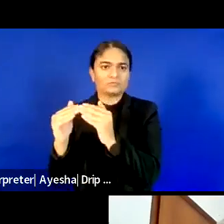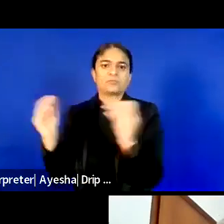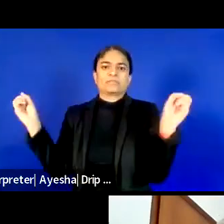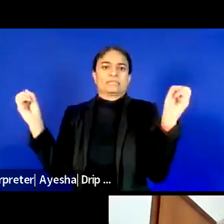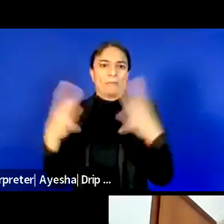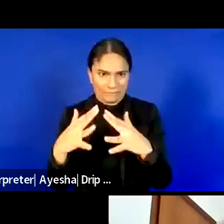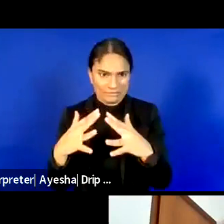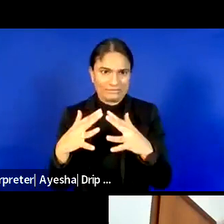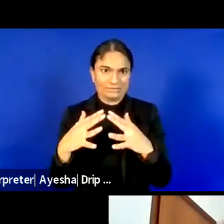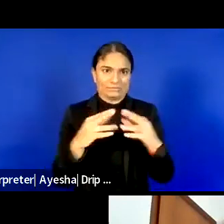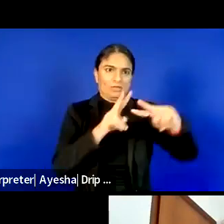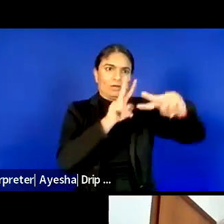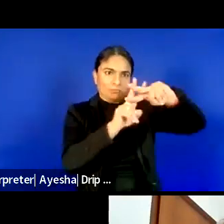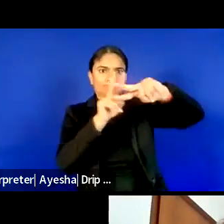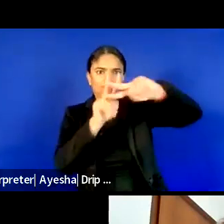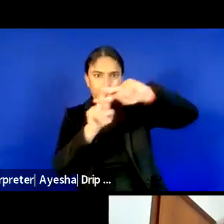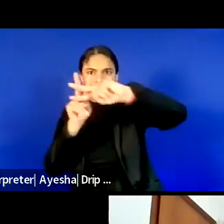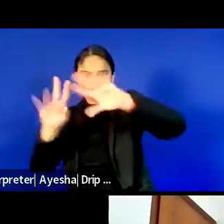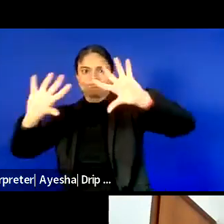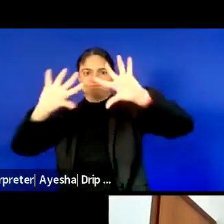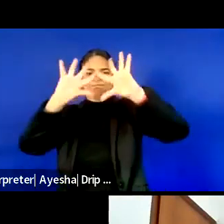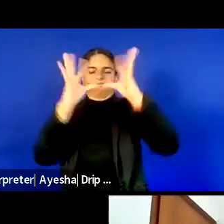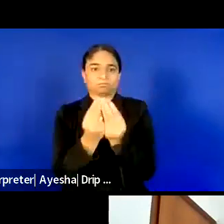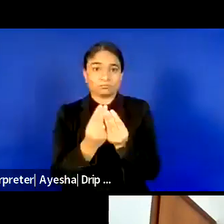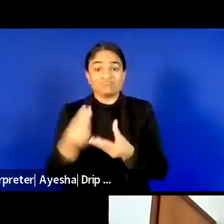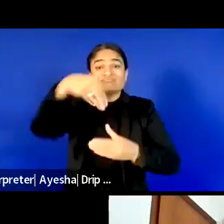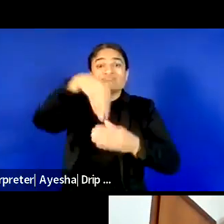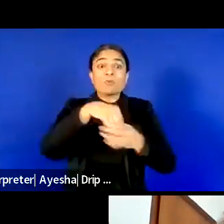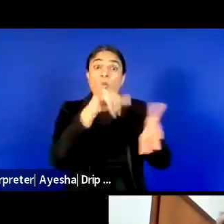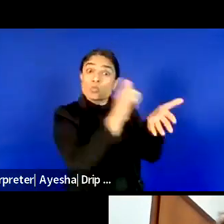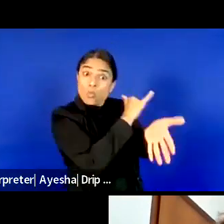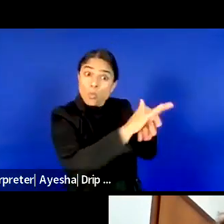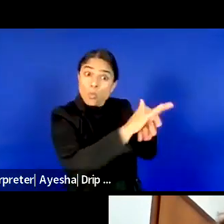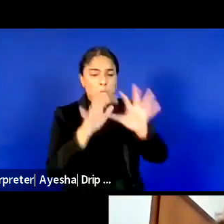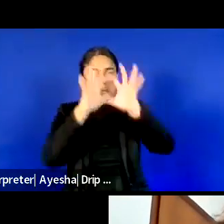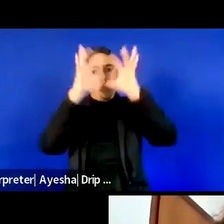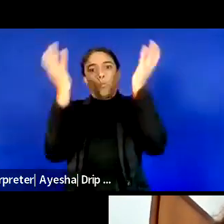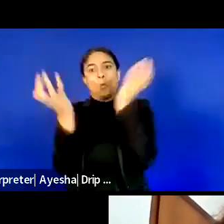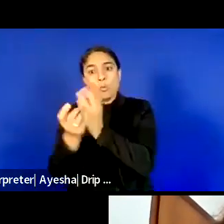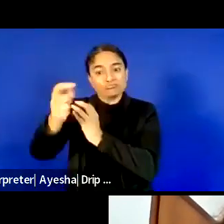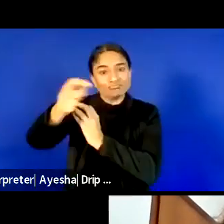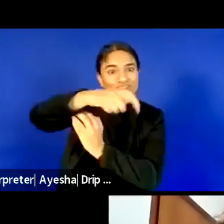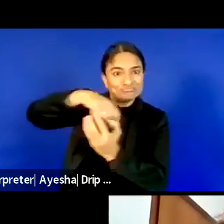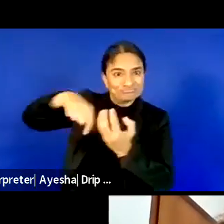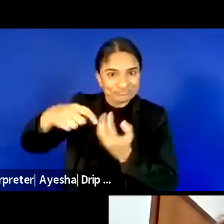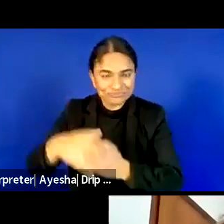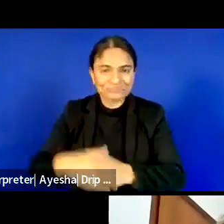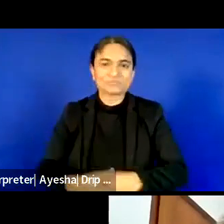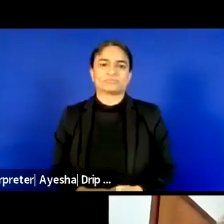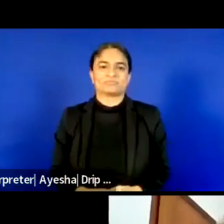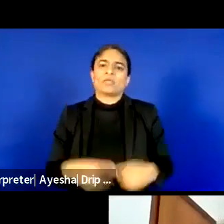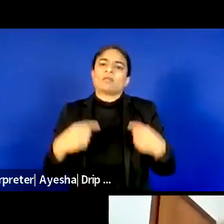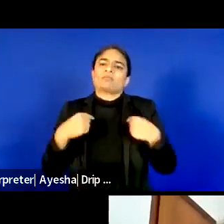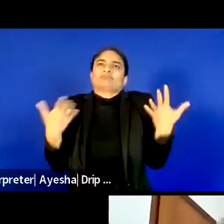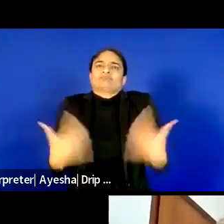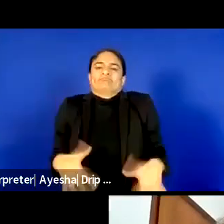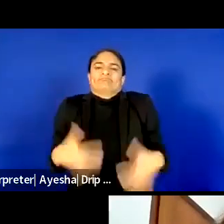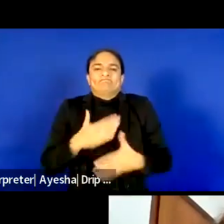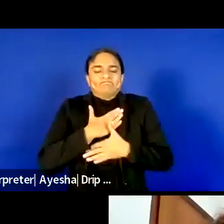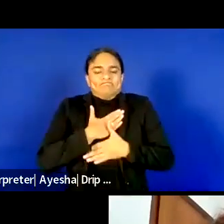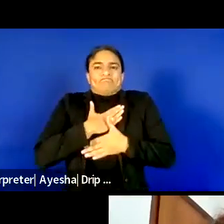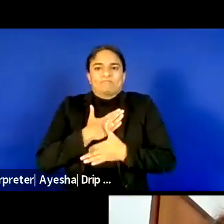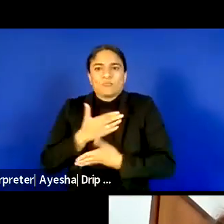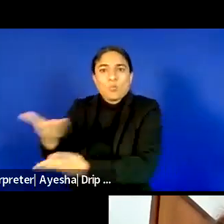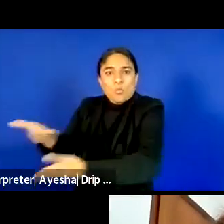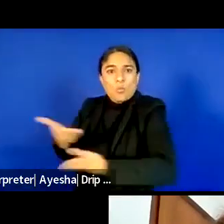worldwide. So without further ado, I'm really pleased to welcome two of my colleagues from the Inclusive Generation